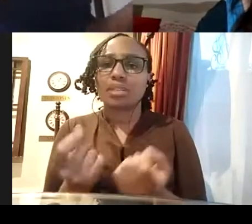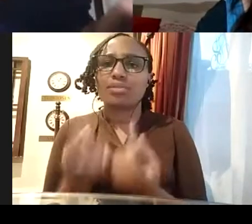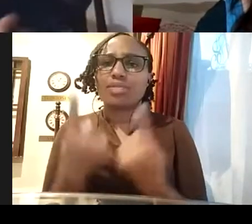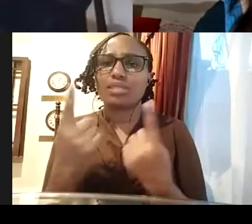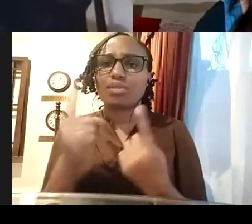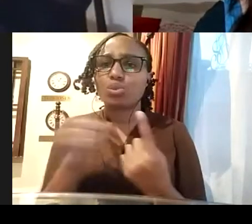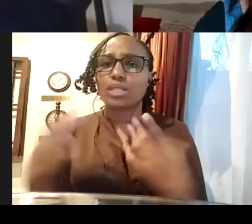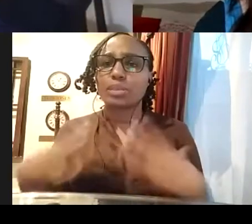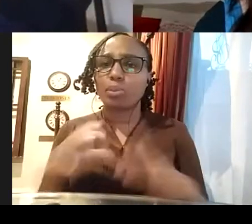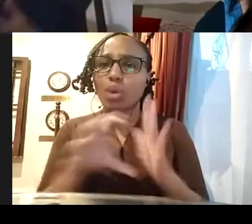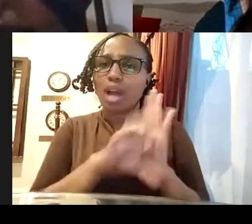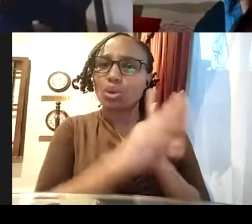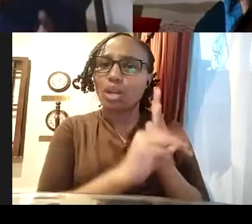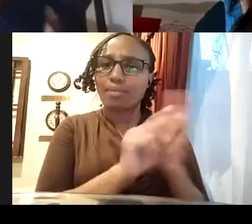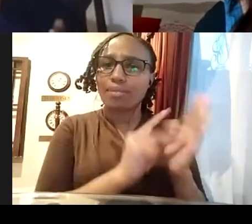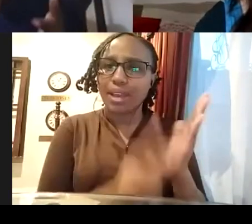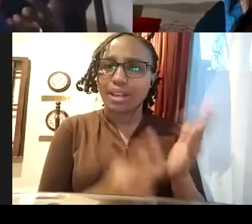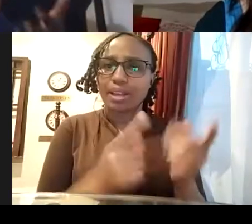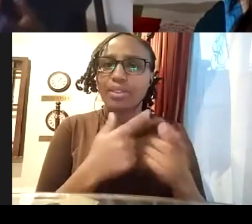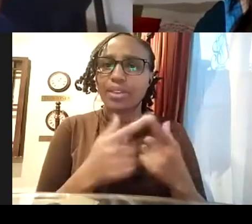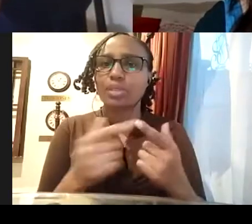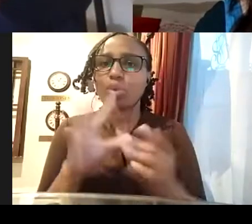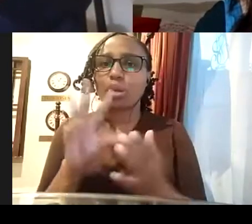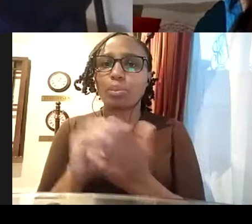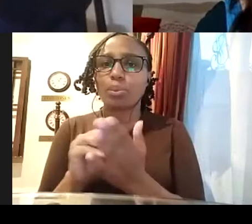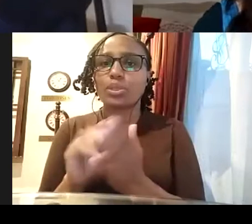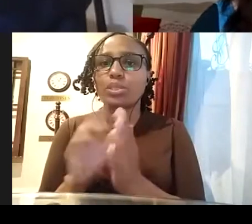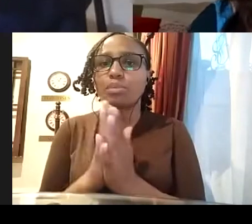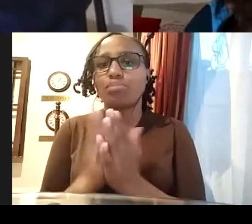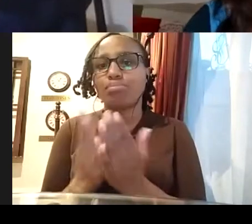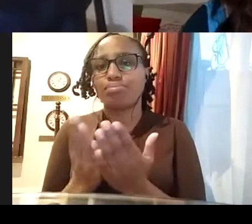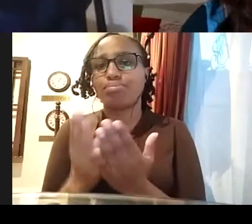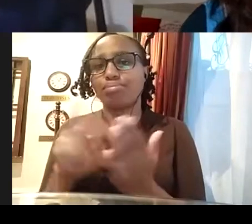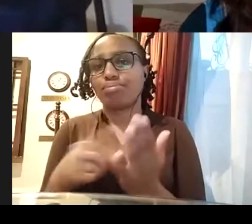curriculum fails, then we'll have libraries, and we'll put the books people need to read in those libraries.